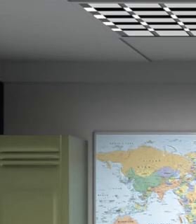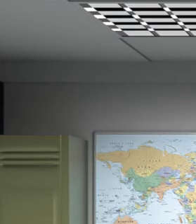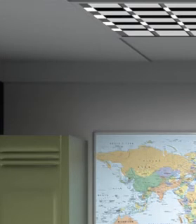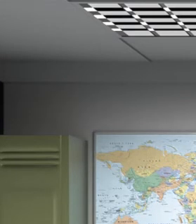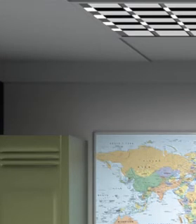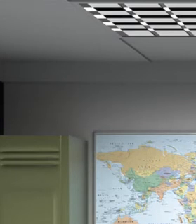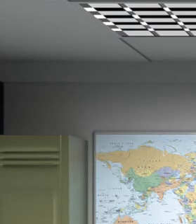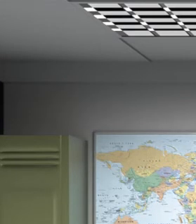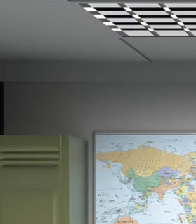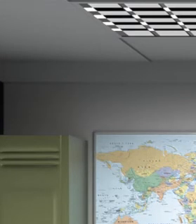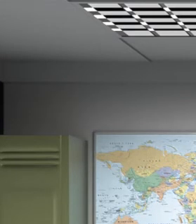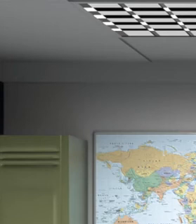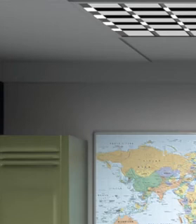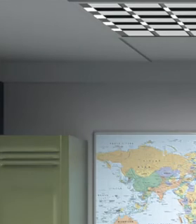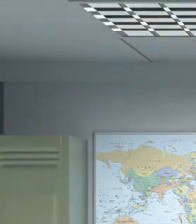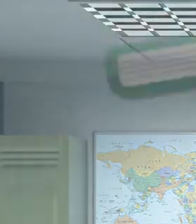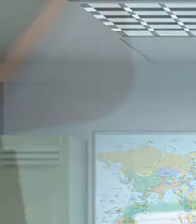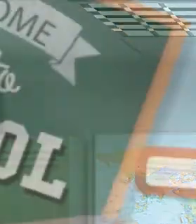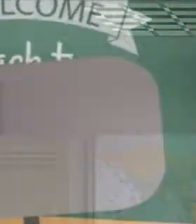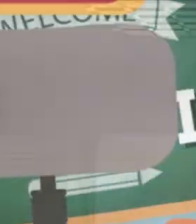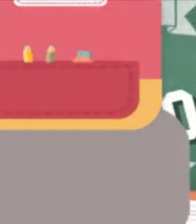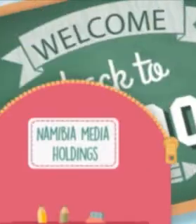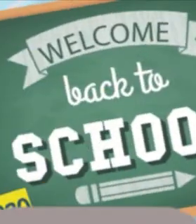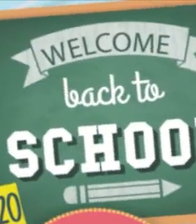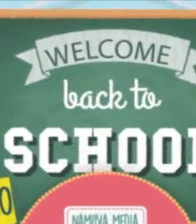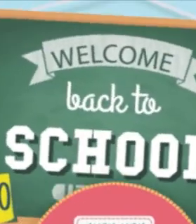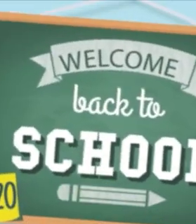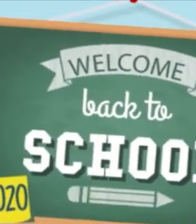lesson, week 3, lesson 3.